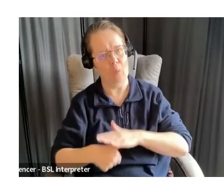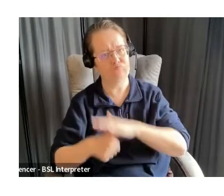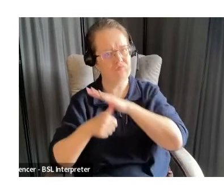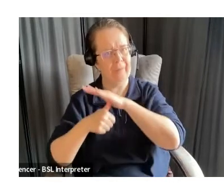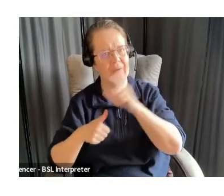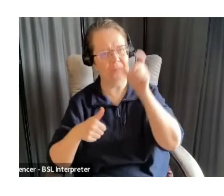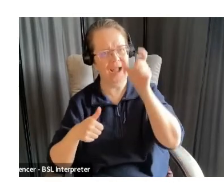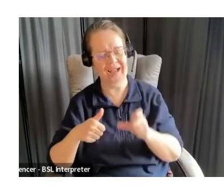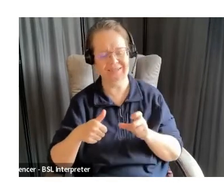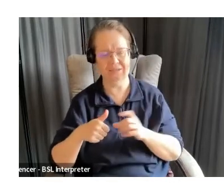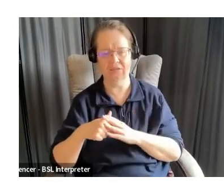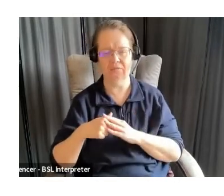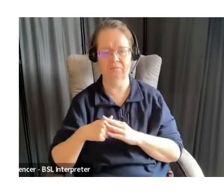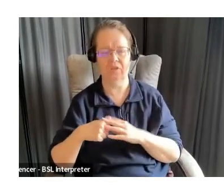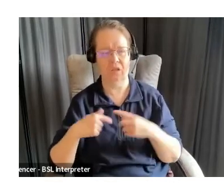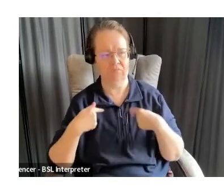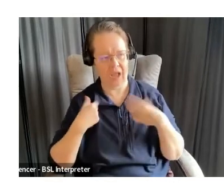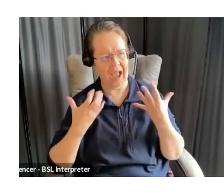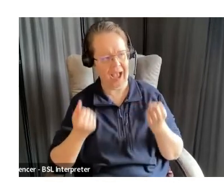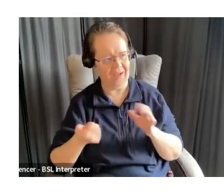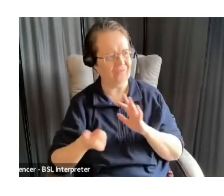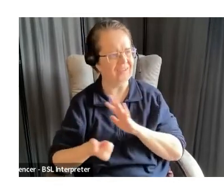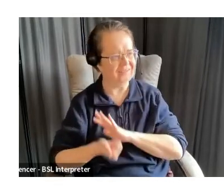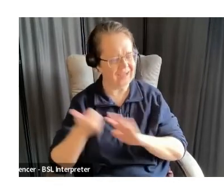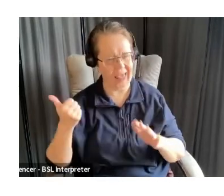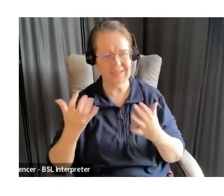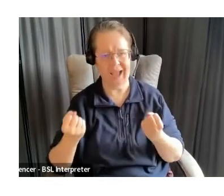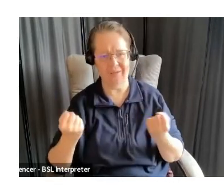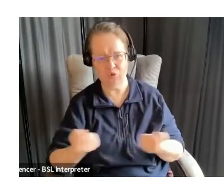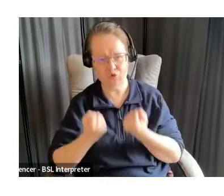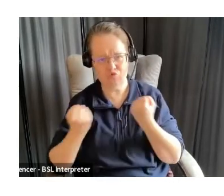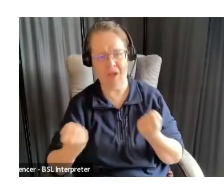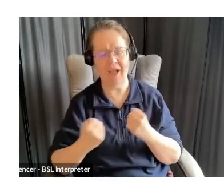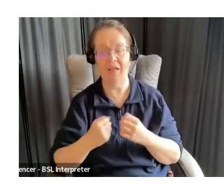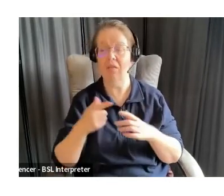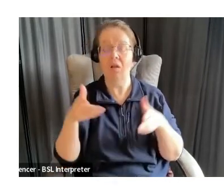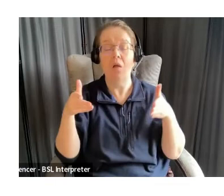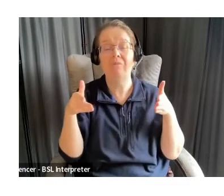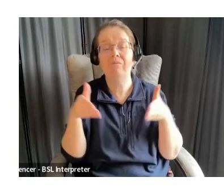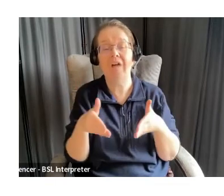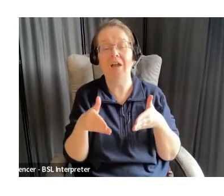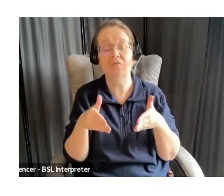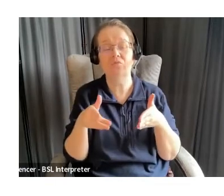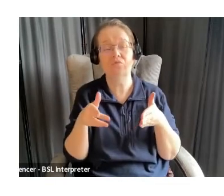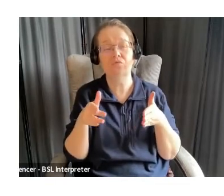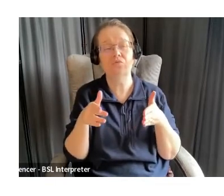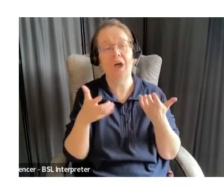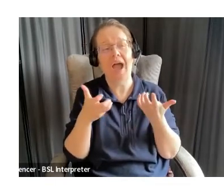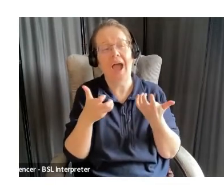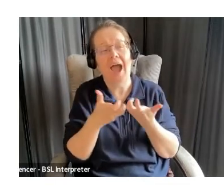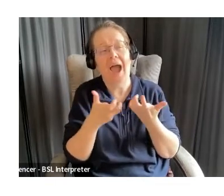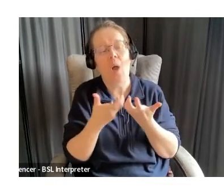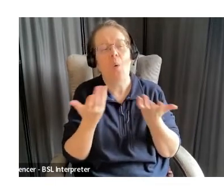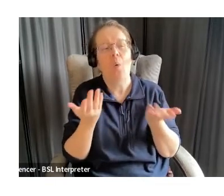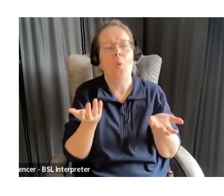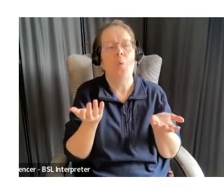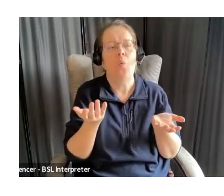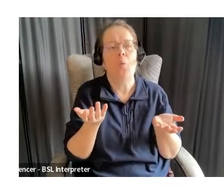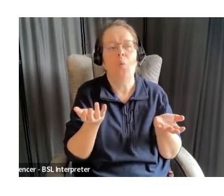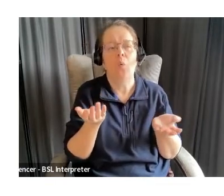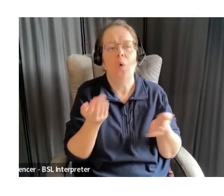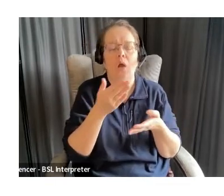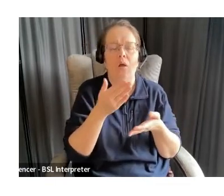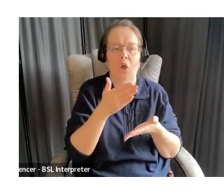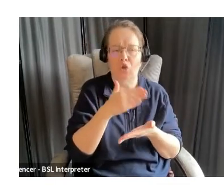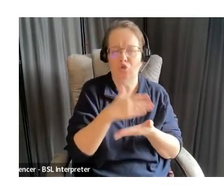candidate who's got lots of talent and strengths. And it really does focus on how you might want to share your disability